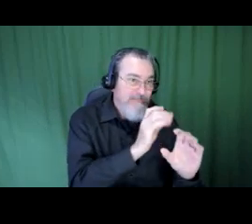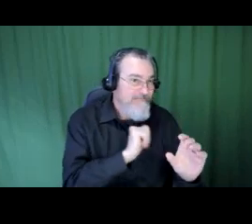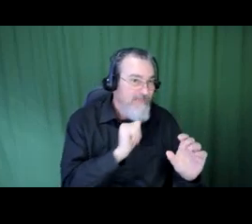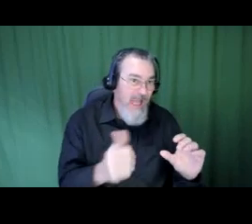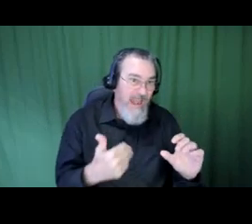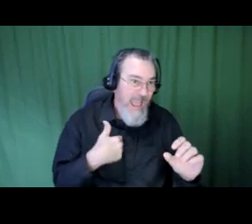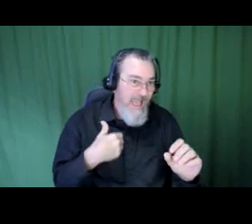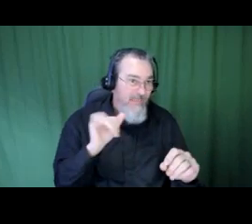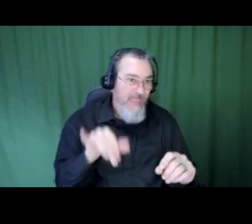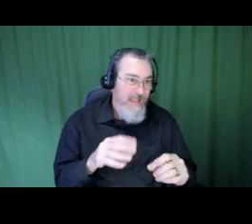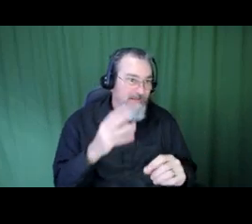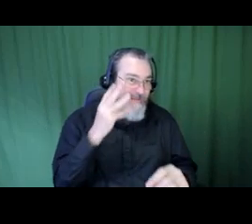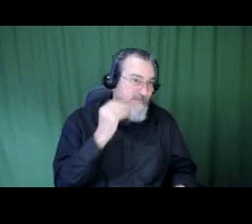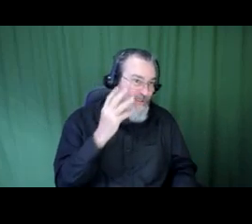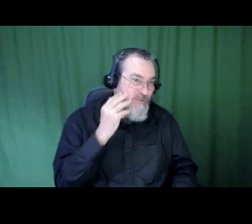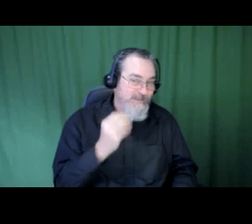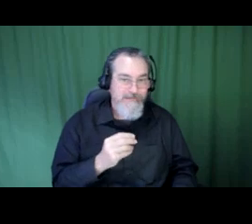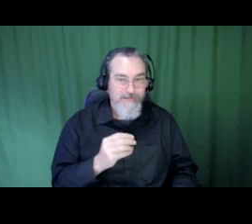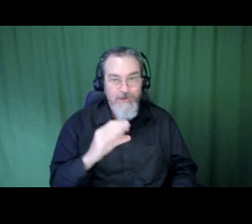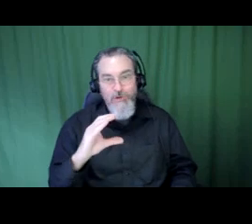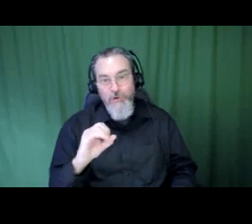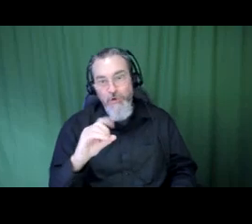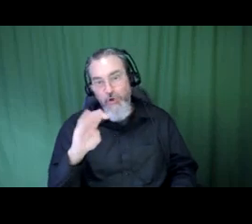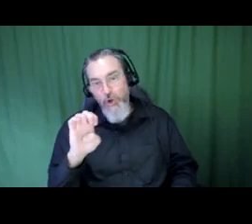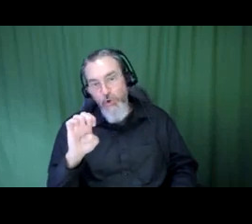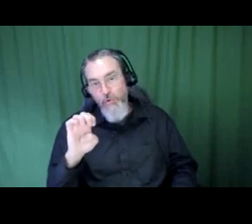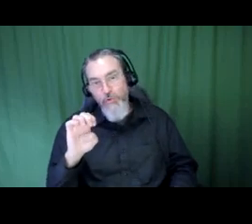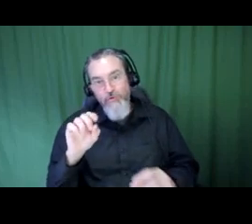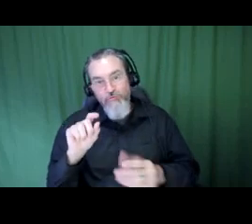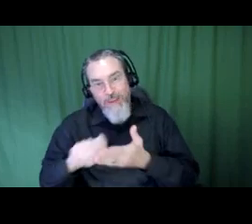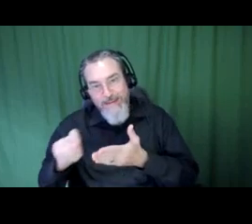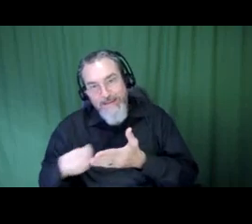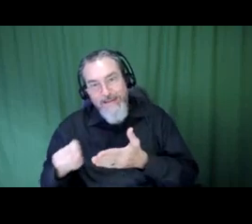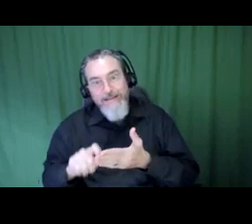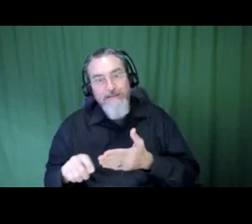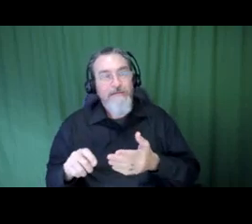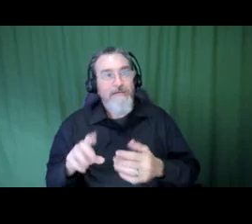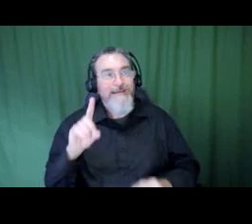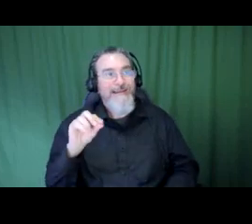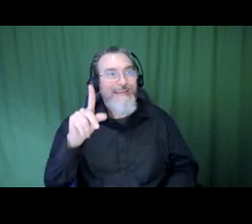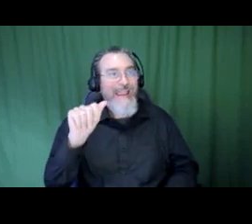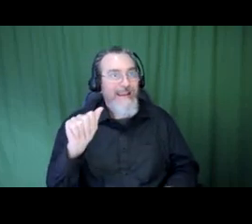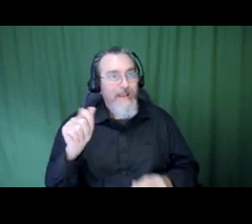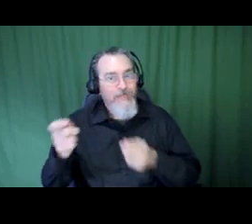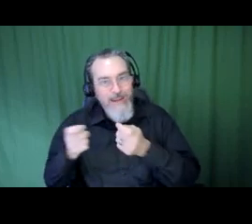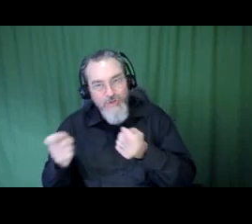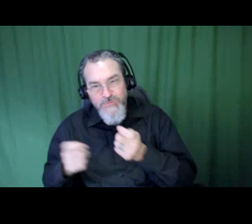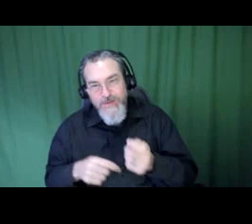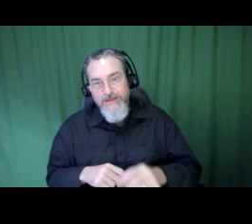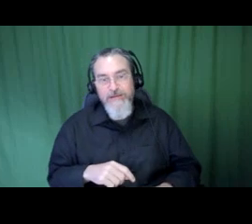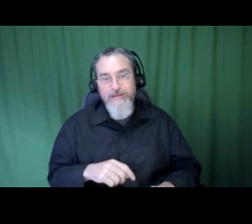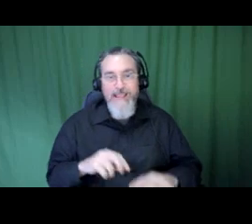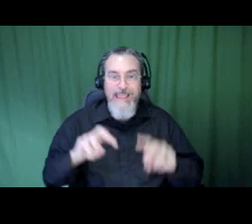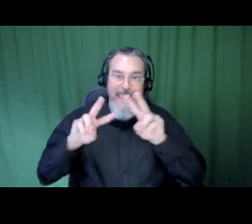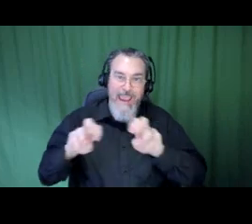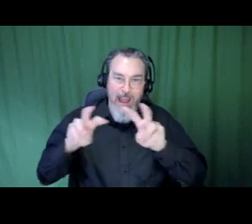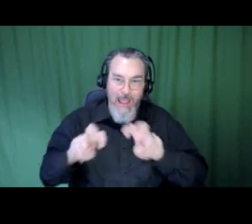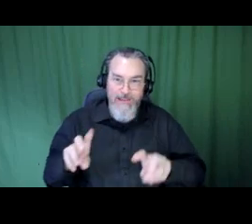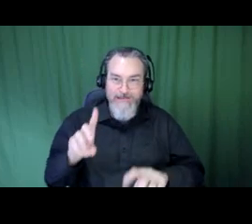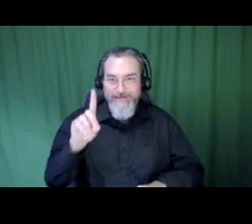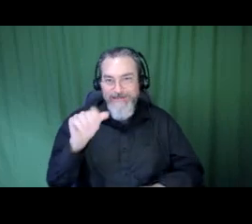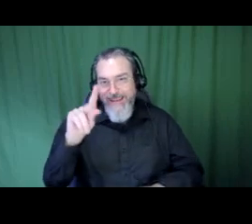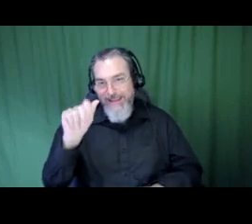code writing, and the analysis and use of data to provide insights to solutions or innovative solutions for